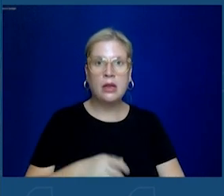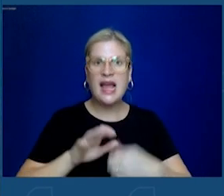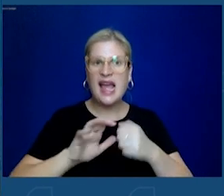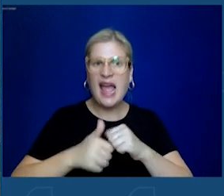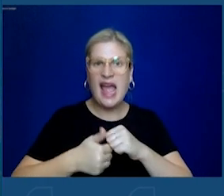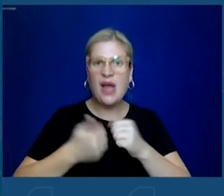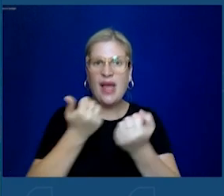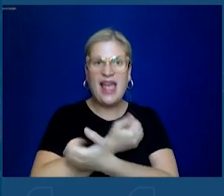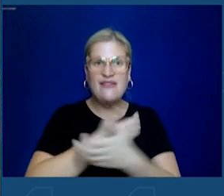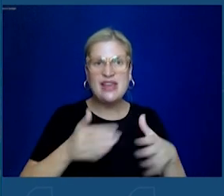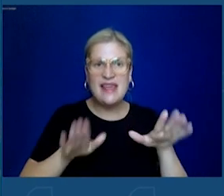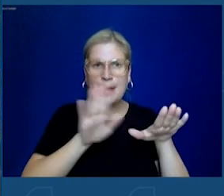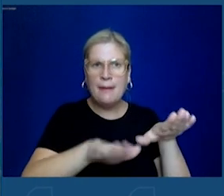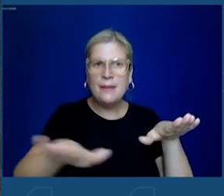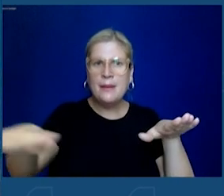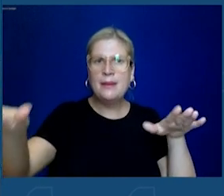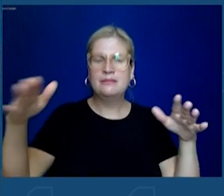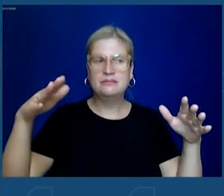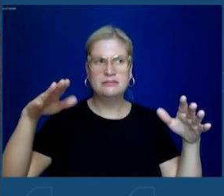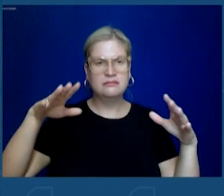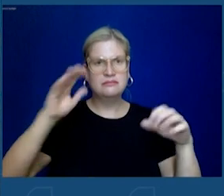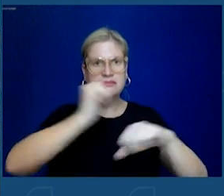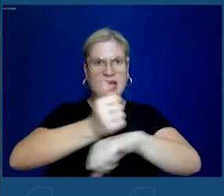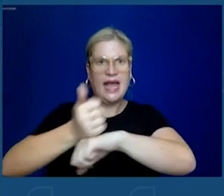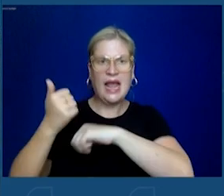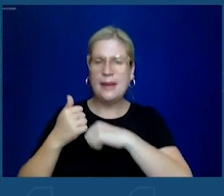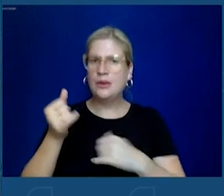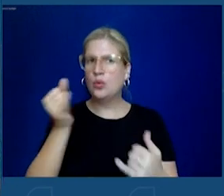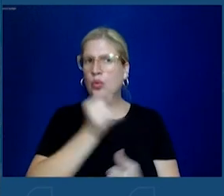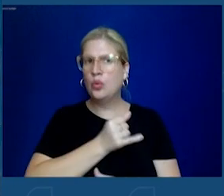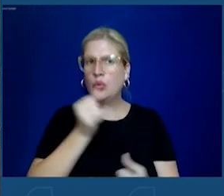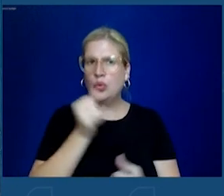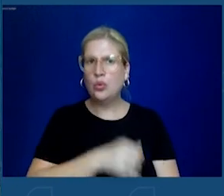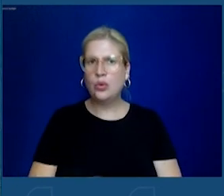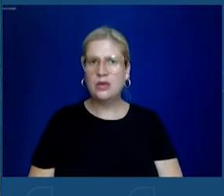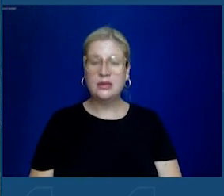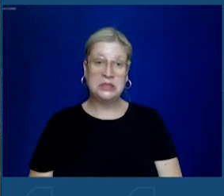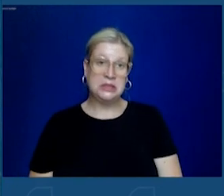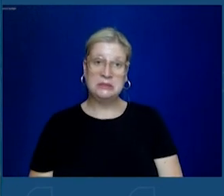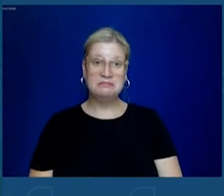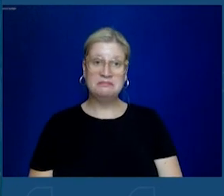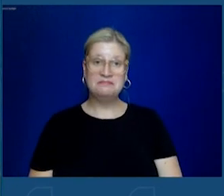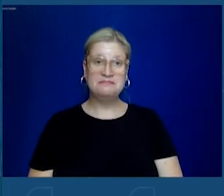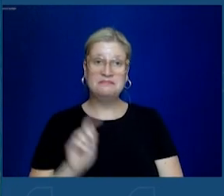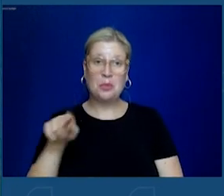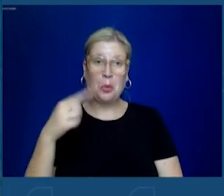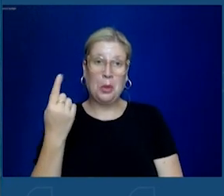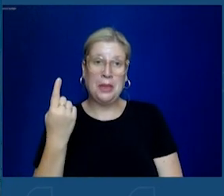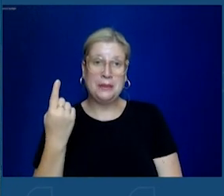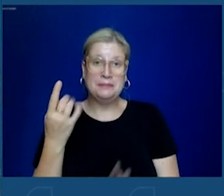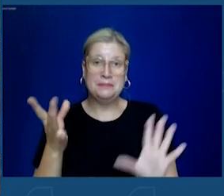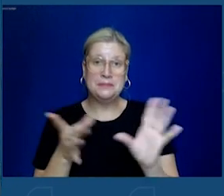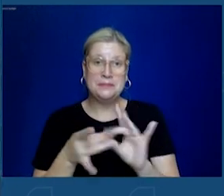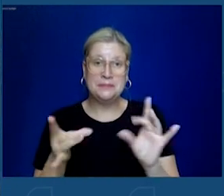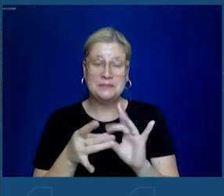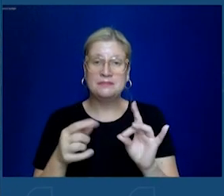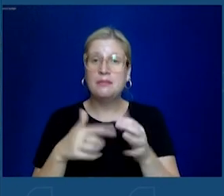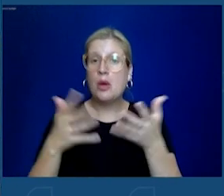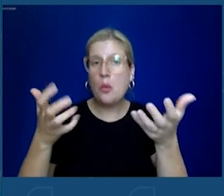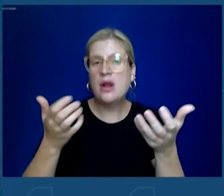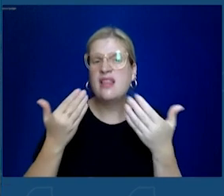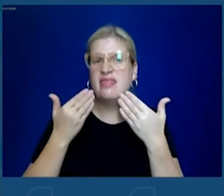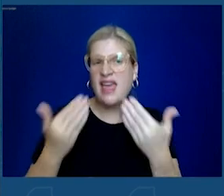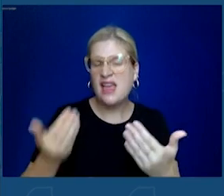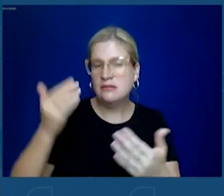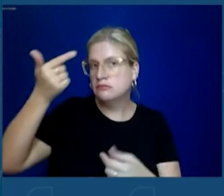everything, you know? And so I don't have very much to say other than I want to thank, and I should have started with this, the governor,